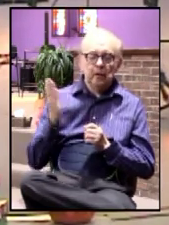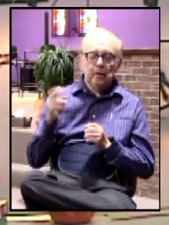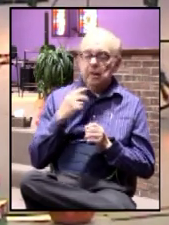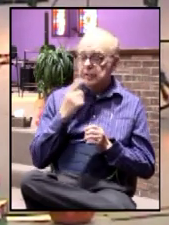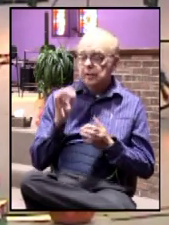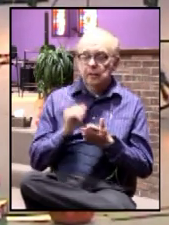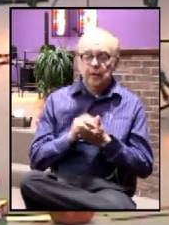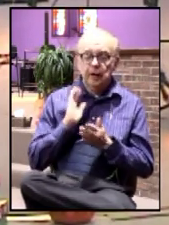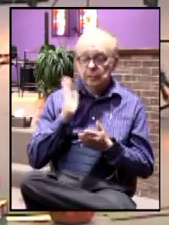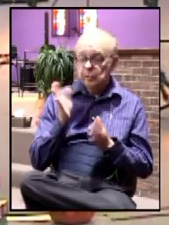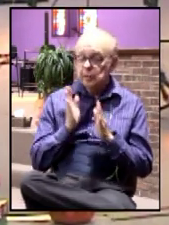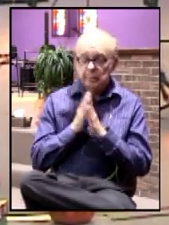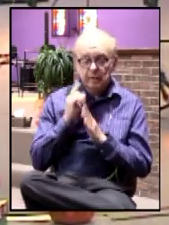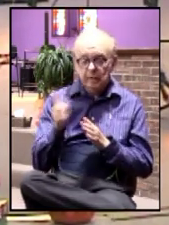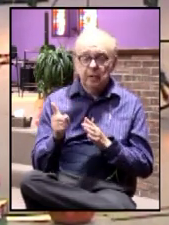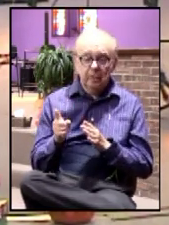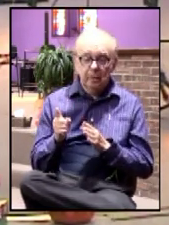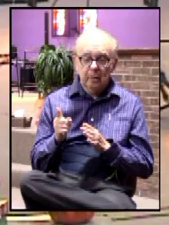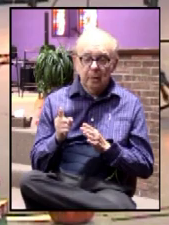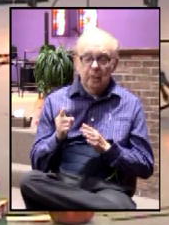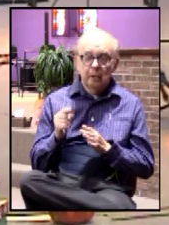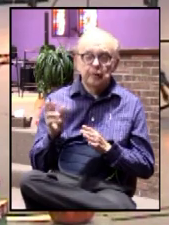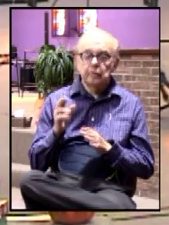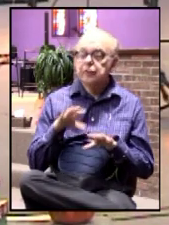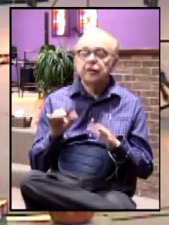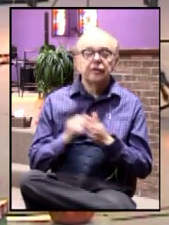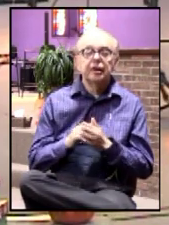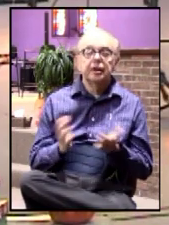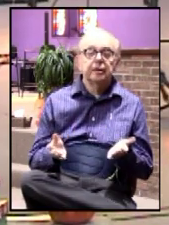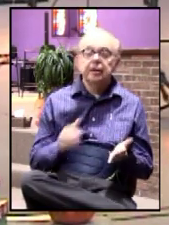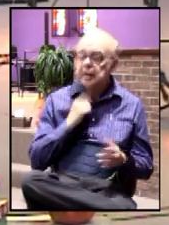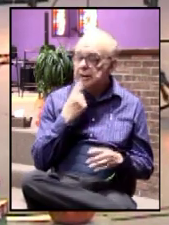He never told you that he was going to pray for you. He just did it.